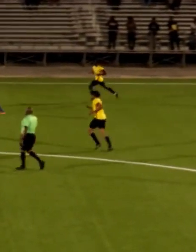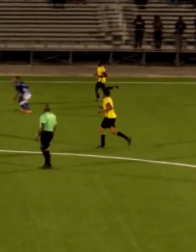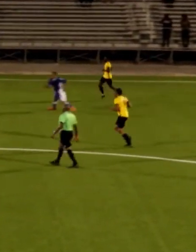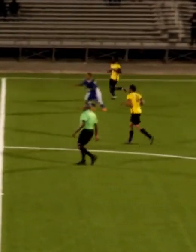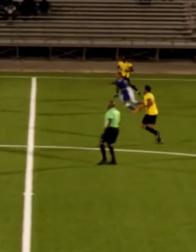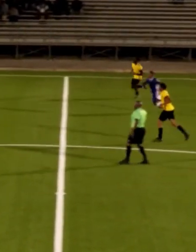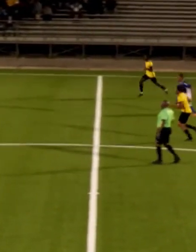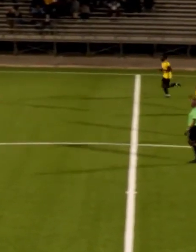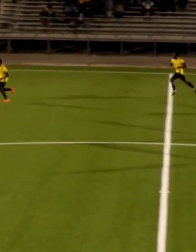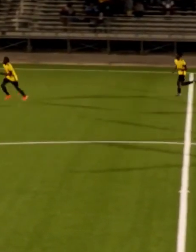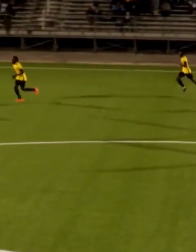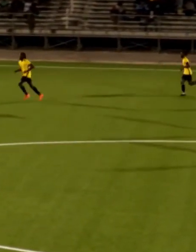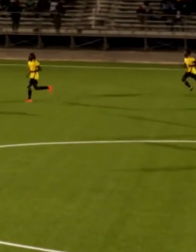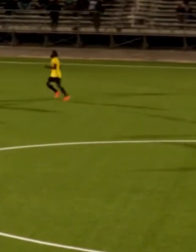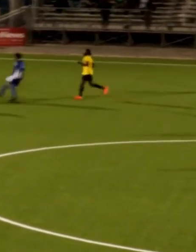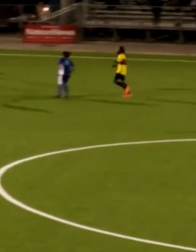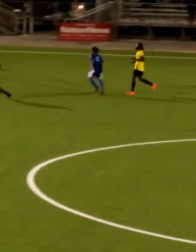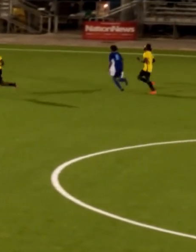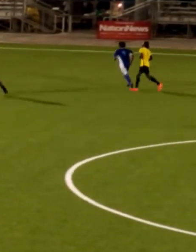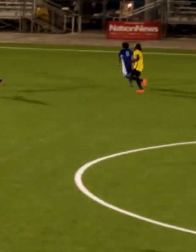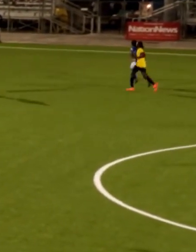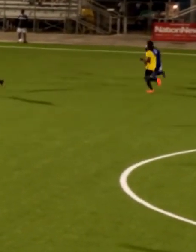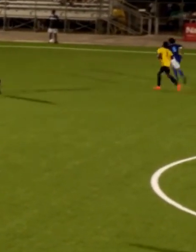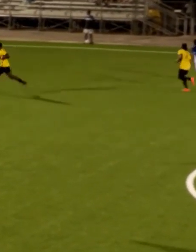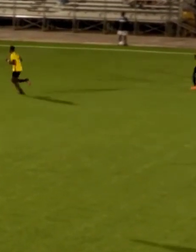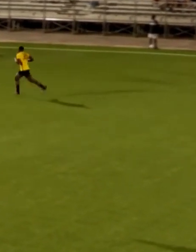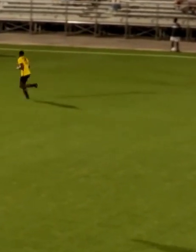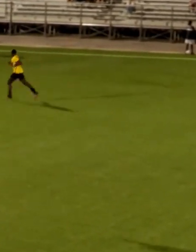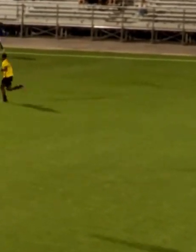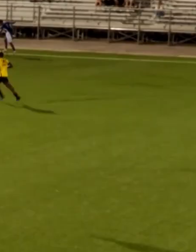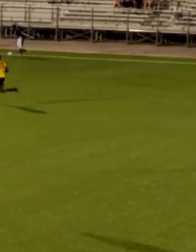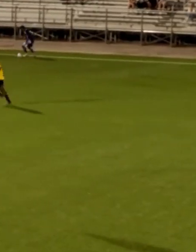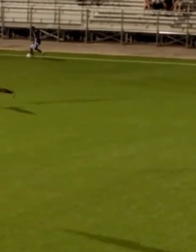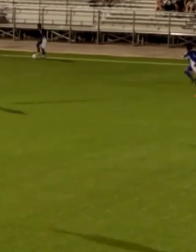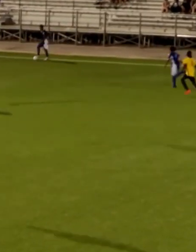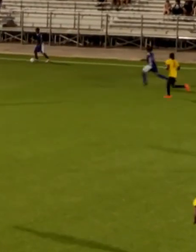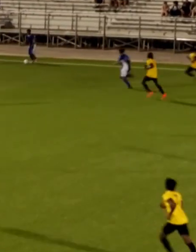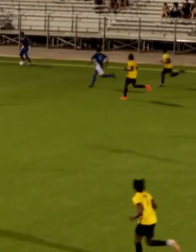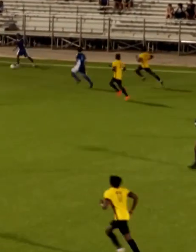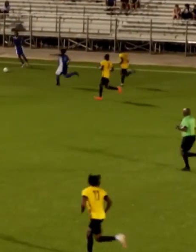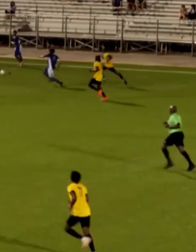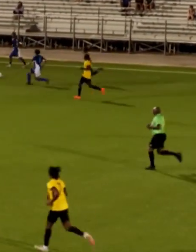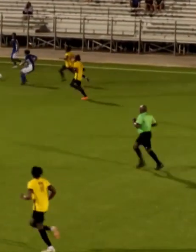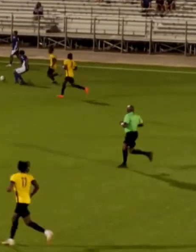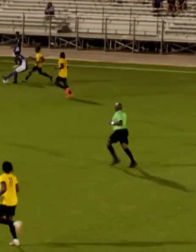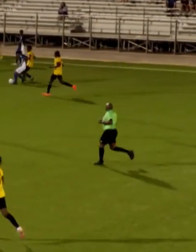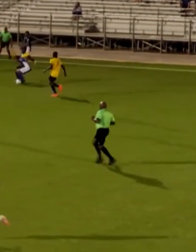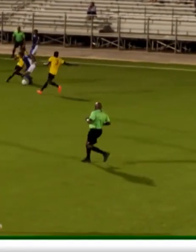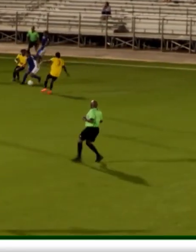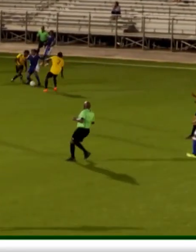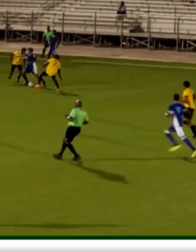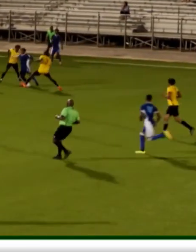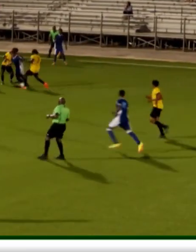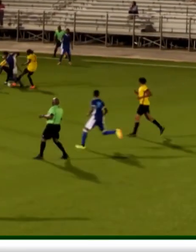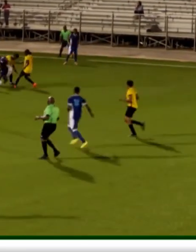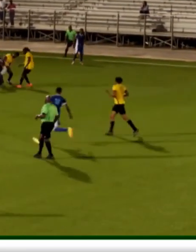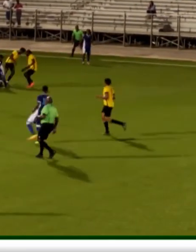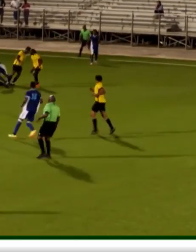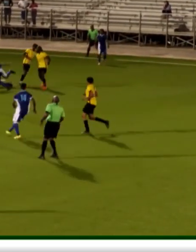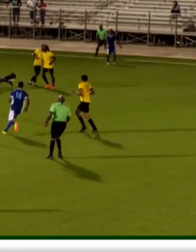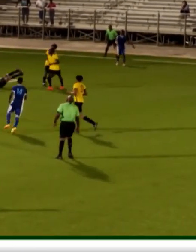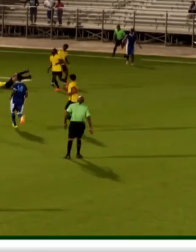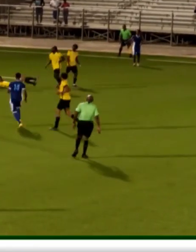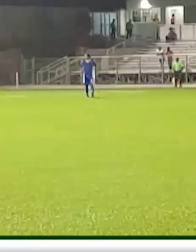Tuesday night at the Turf, BFA Premier League 2023, UWI Blackbirds in yellow battling Notre Dame. Skip ahead to